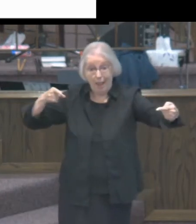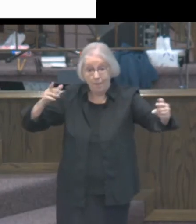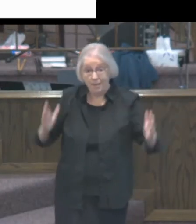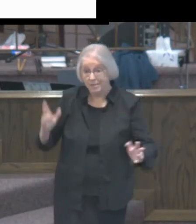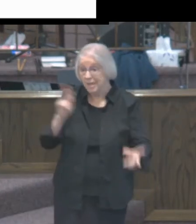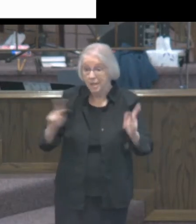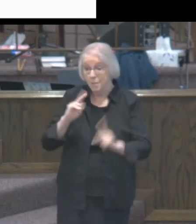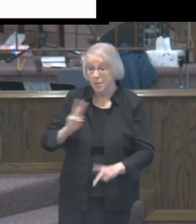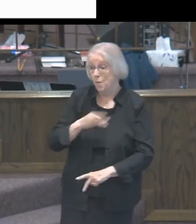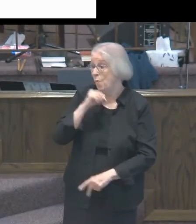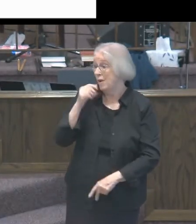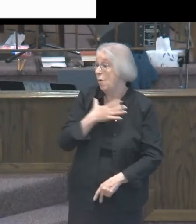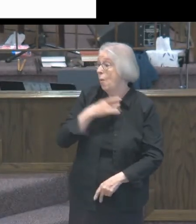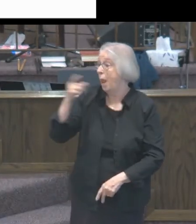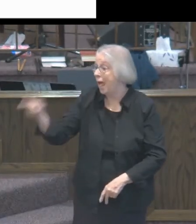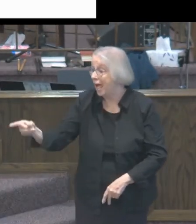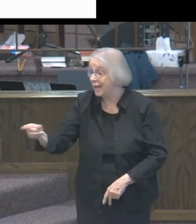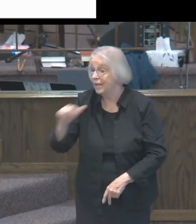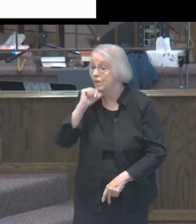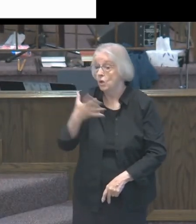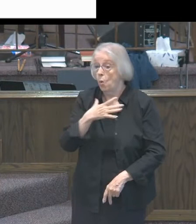I would ask you to not take that week off.